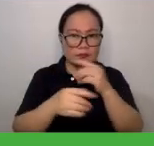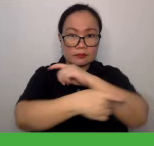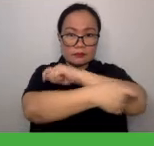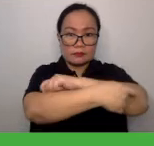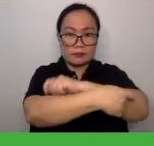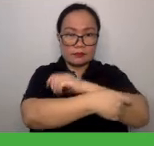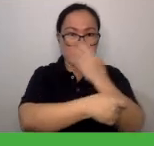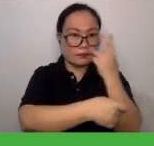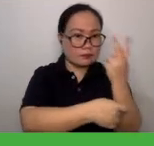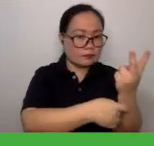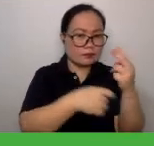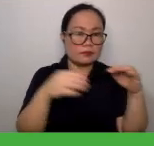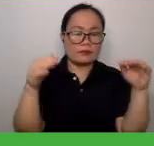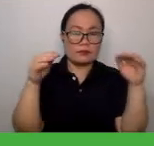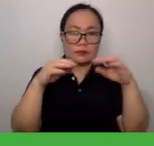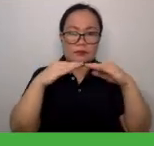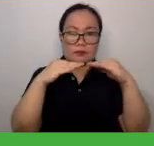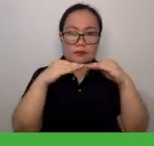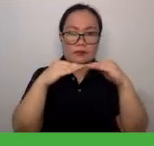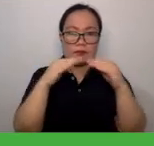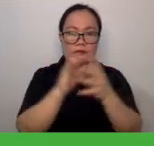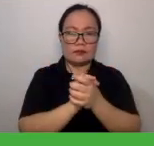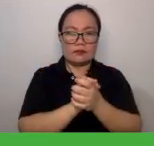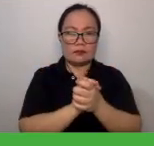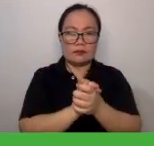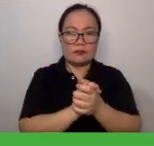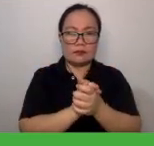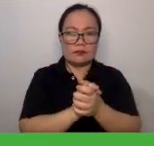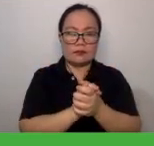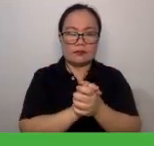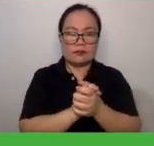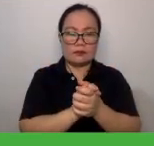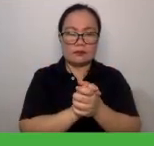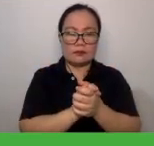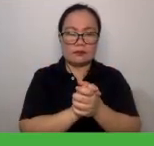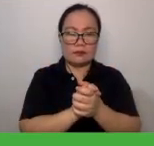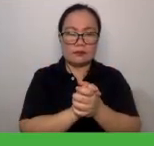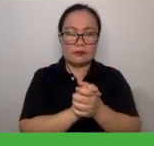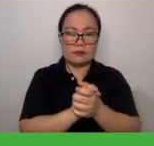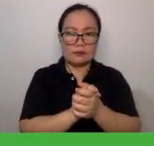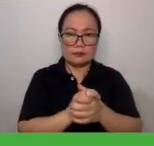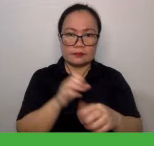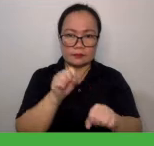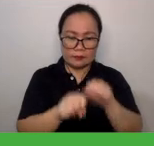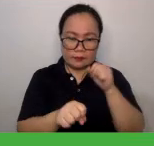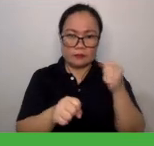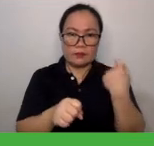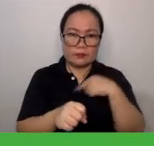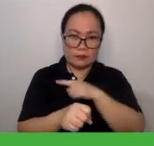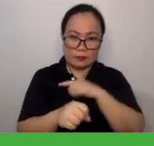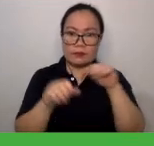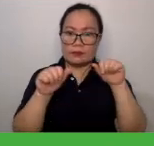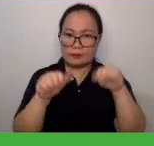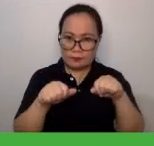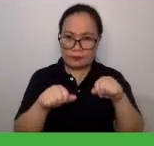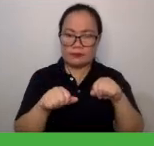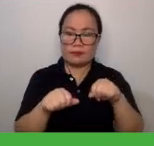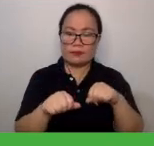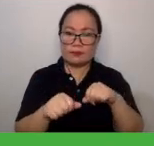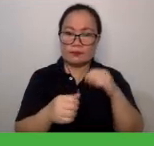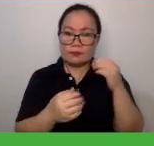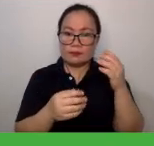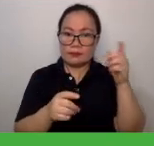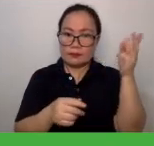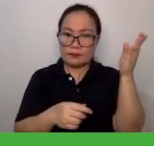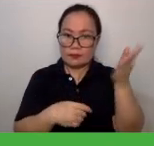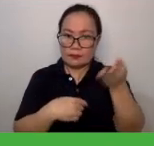mo. So, yung tons mo ay 1, yung pounds mo ay 2,000. Okay? So, we can now cancel the unit,